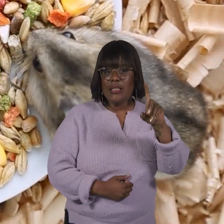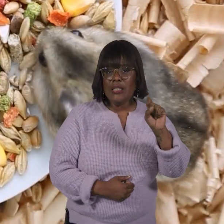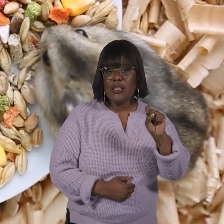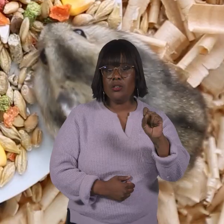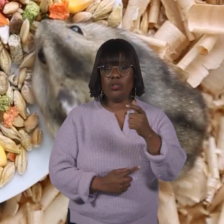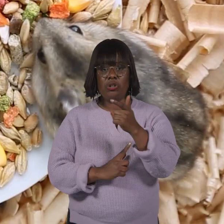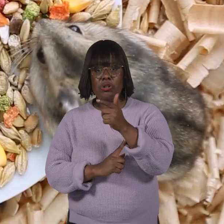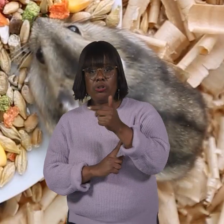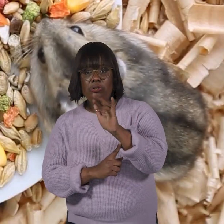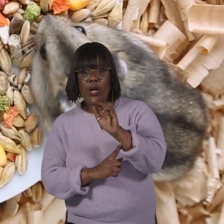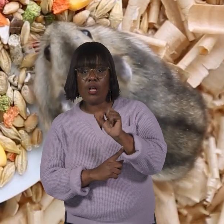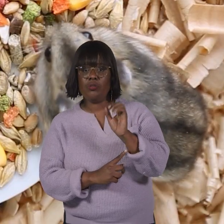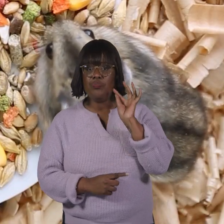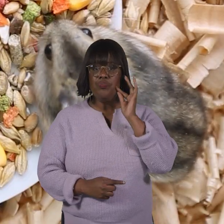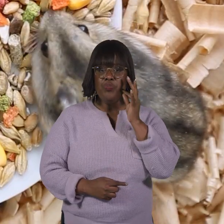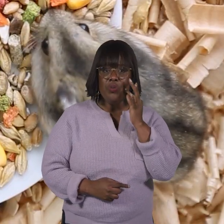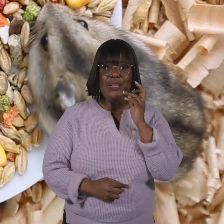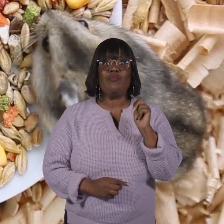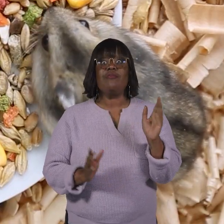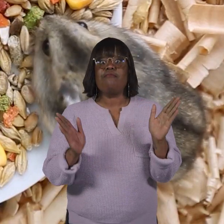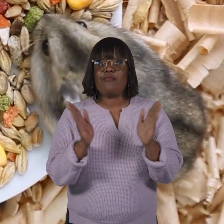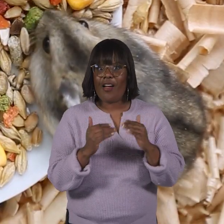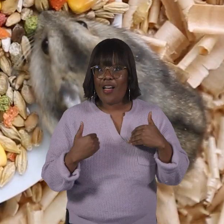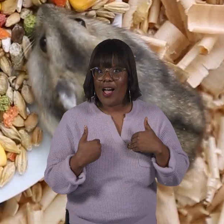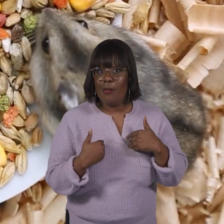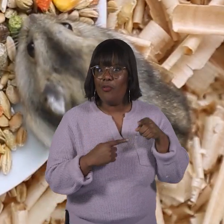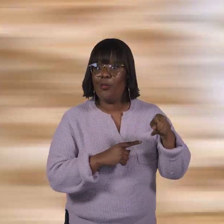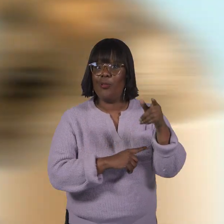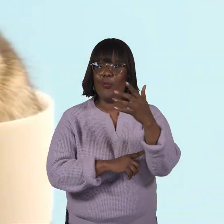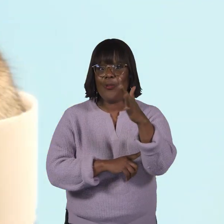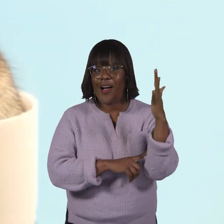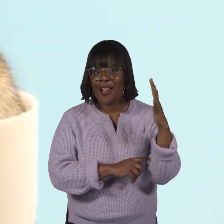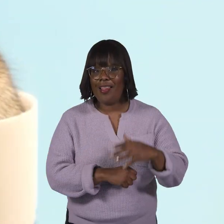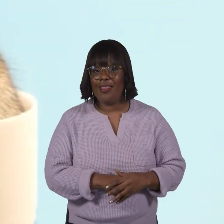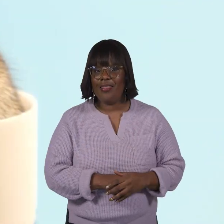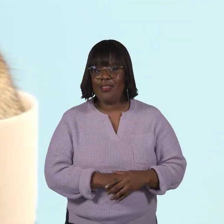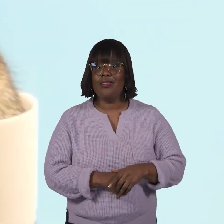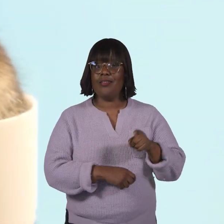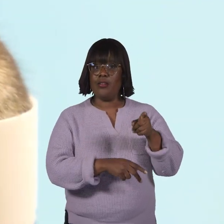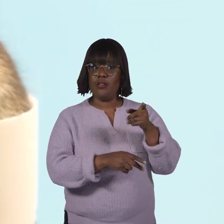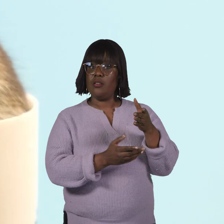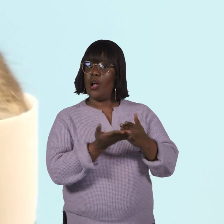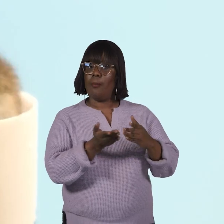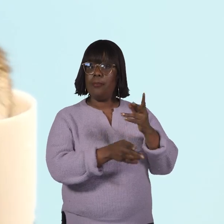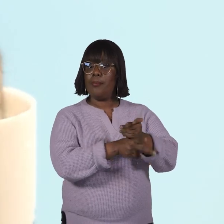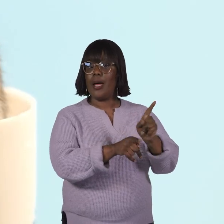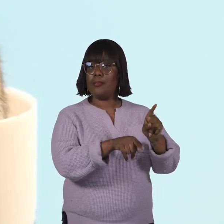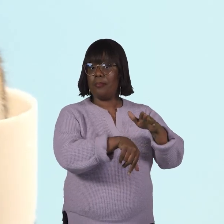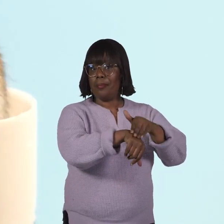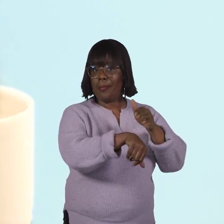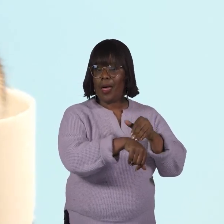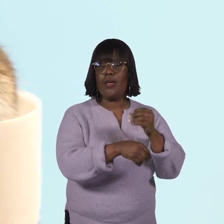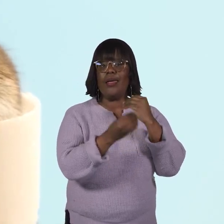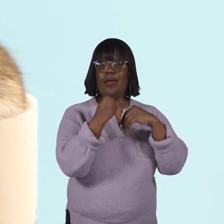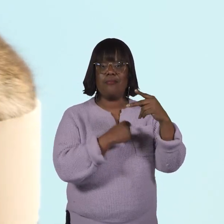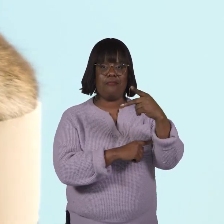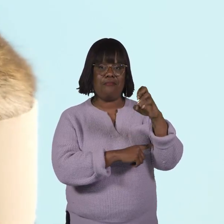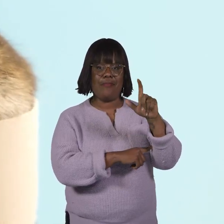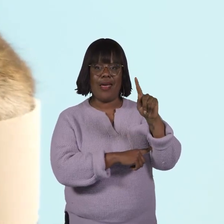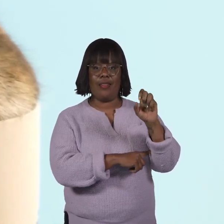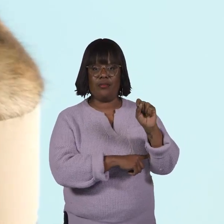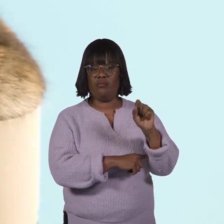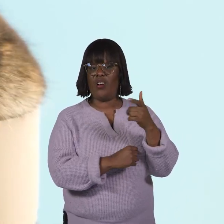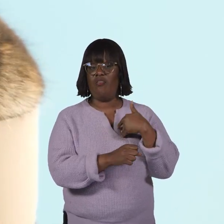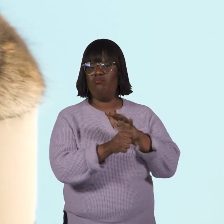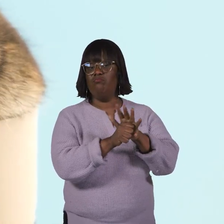seeds grains fruits and even small insects in the wild when kept as pets they eat pellets which provide